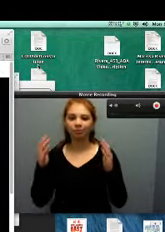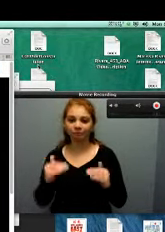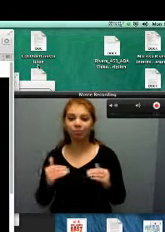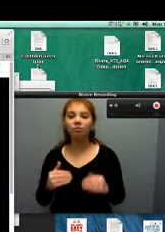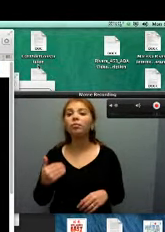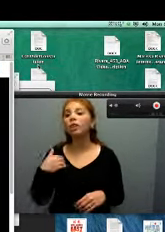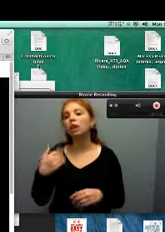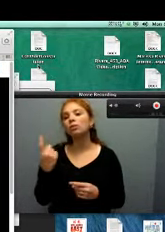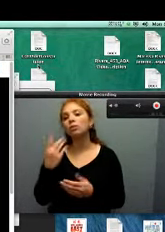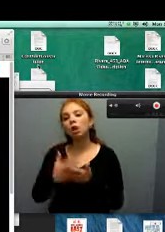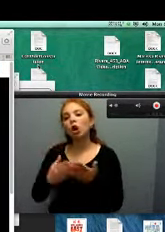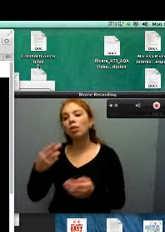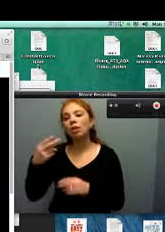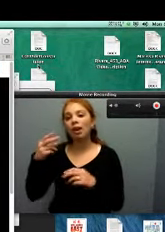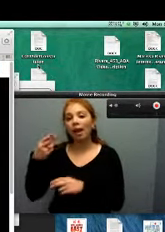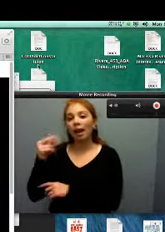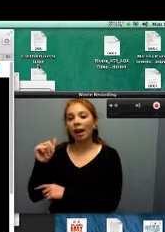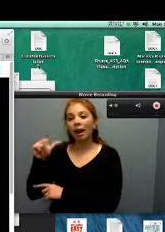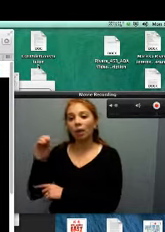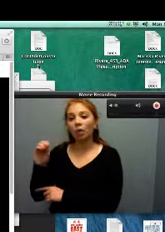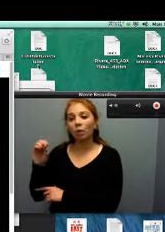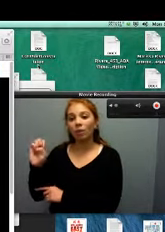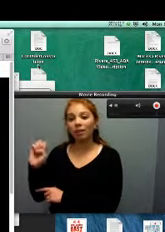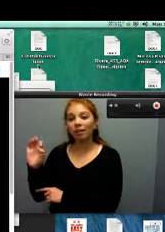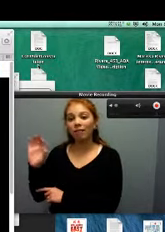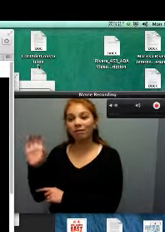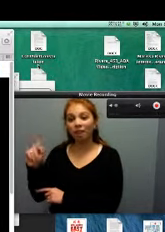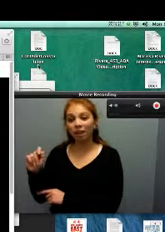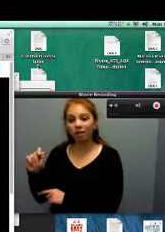We have something called the halo effect.